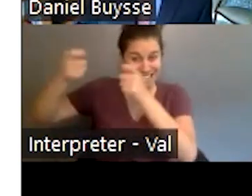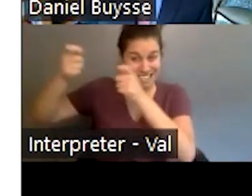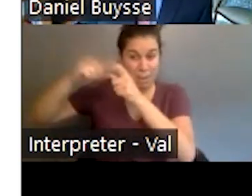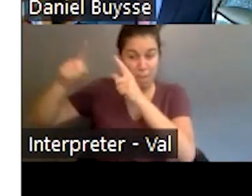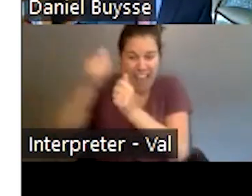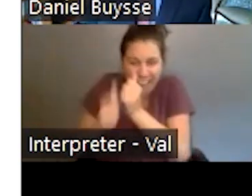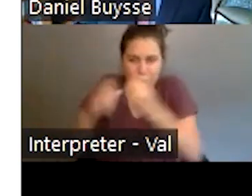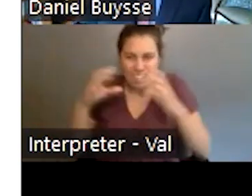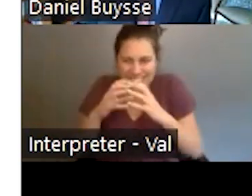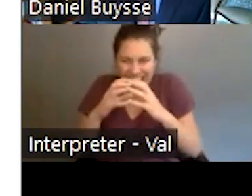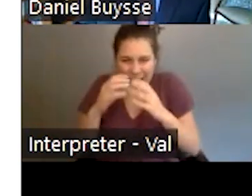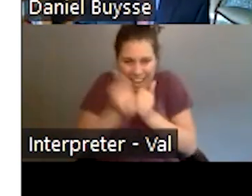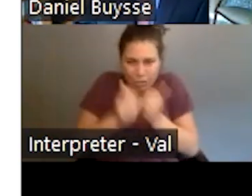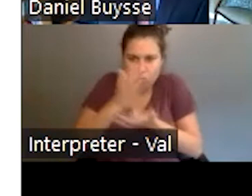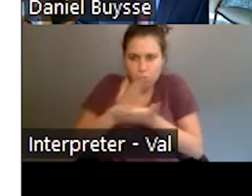has a biological clock.